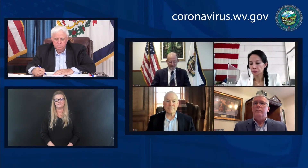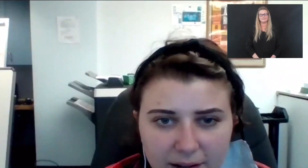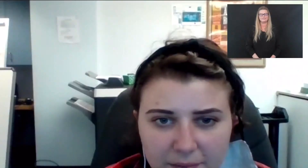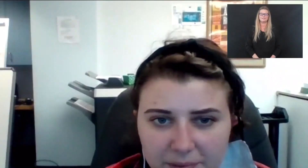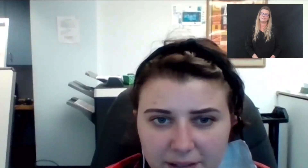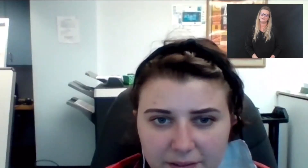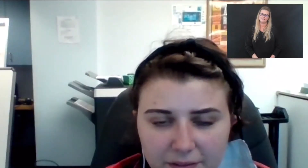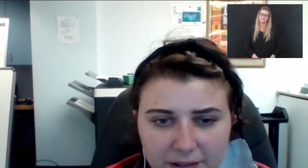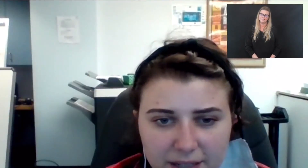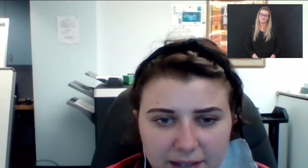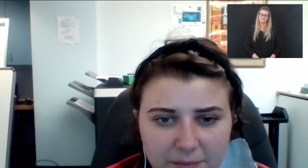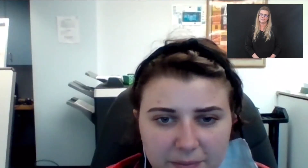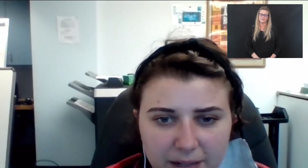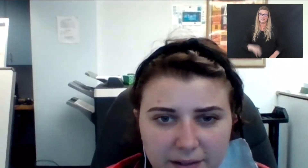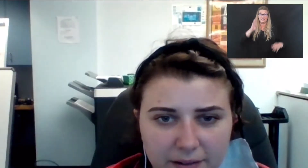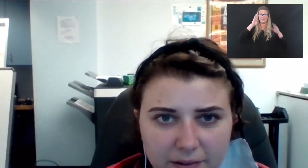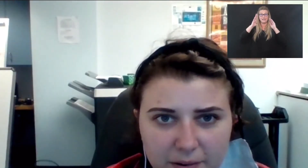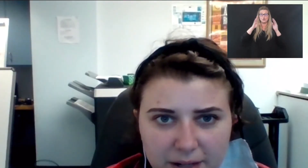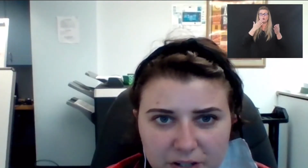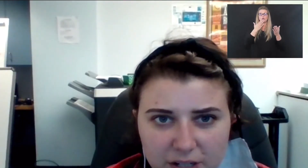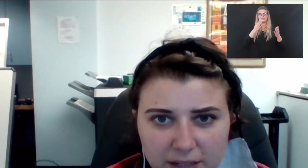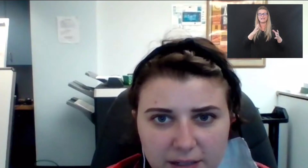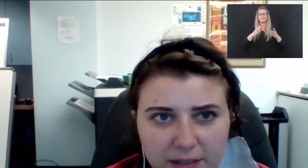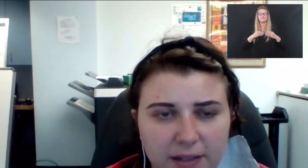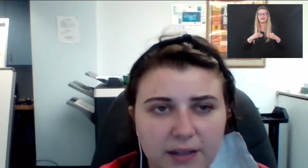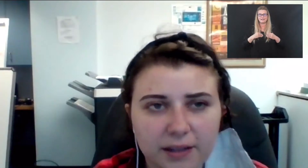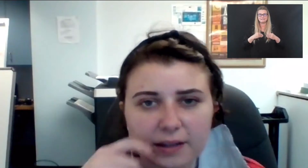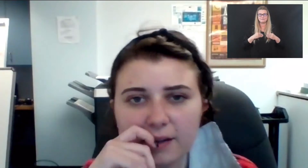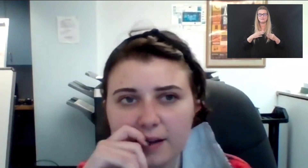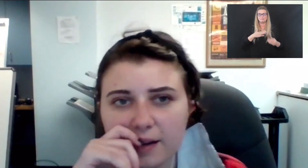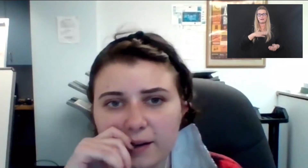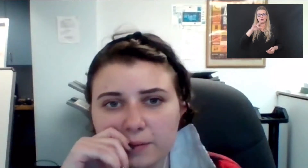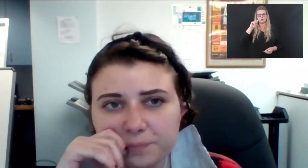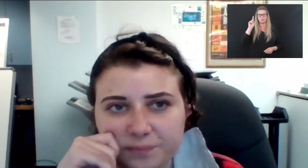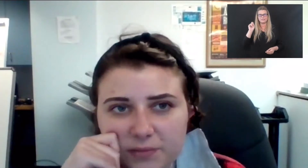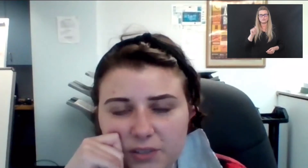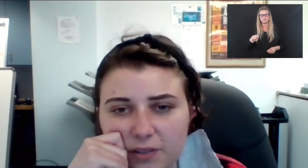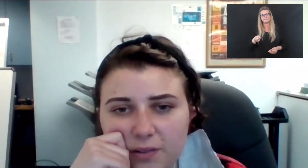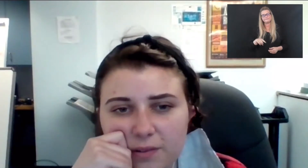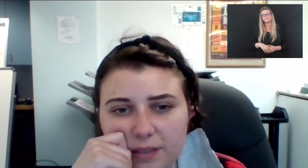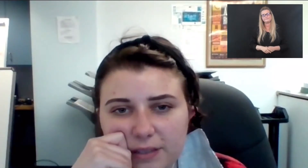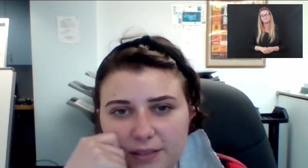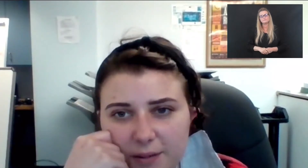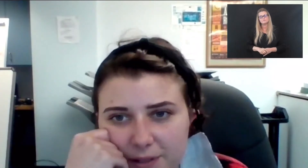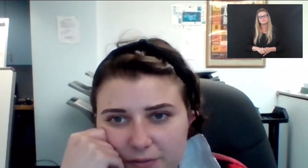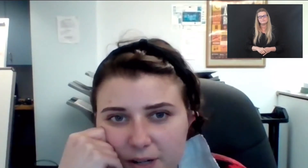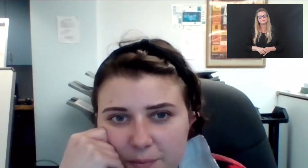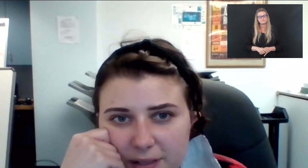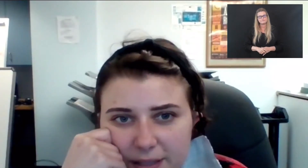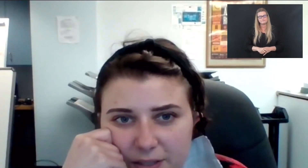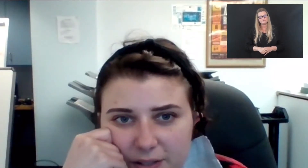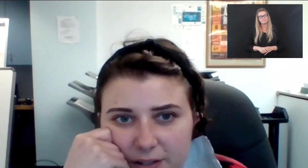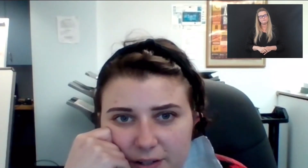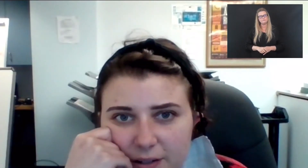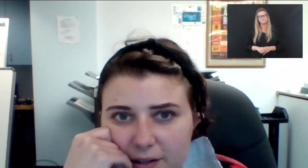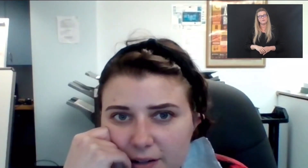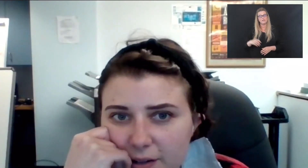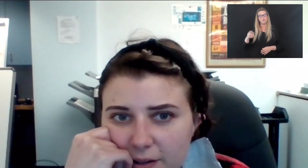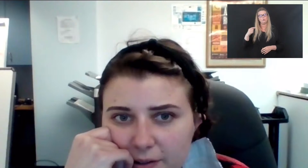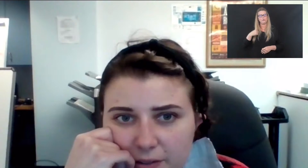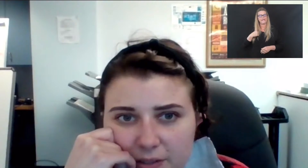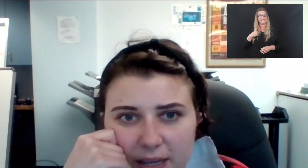Hello. Thank you for taking my question. So this is coming from a